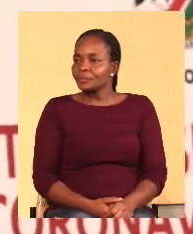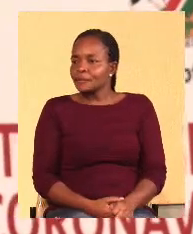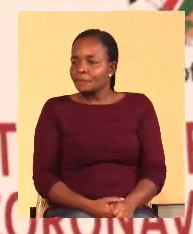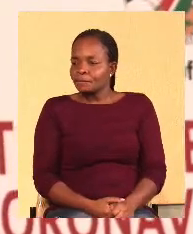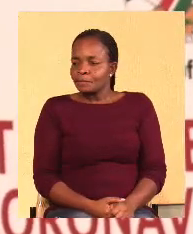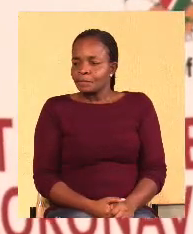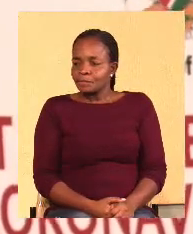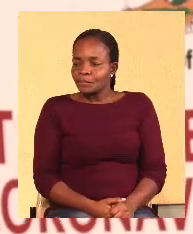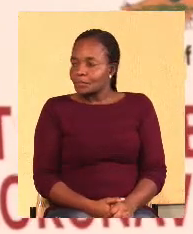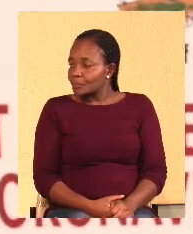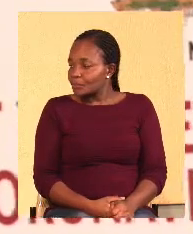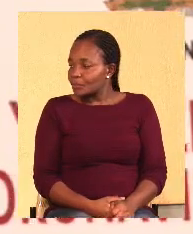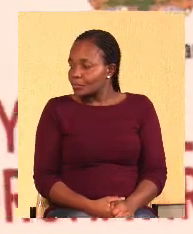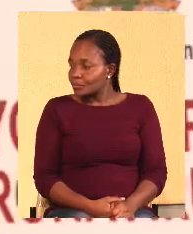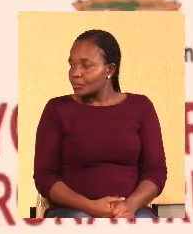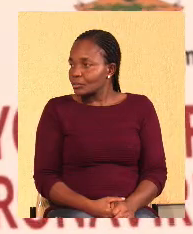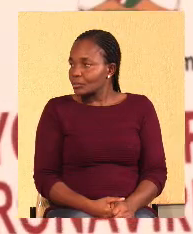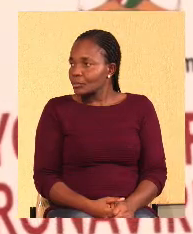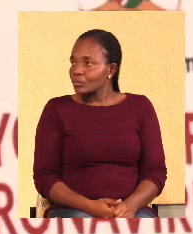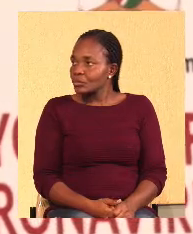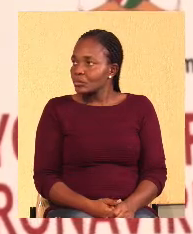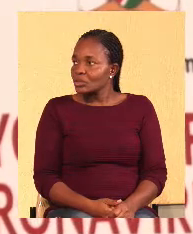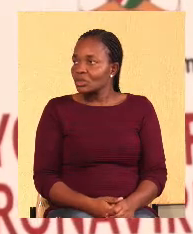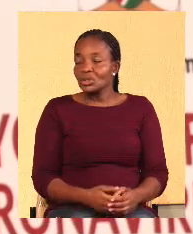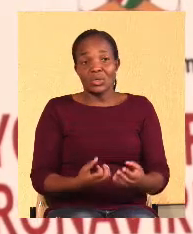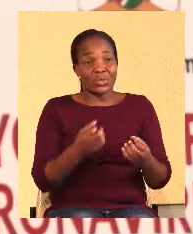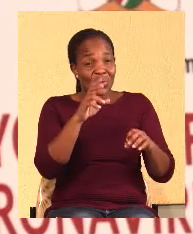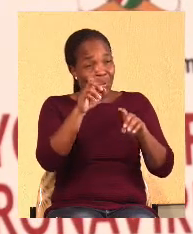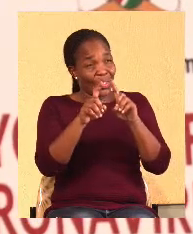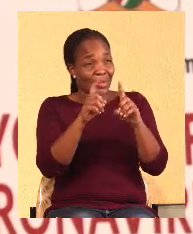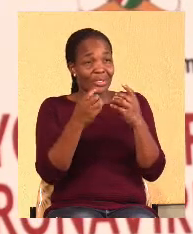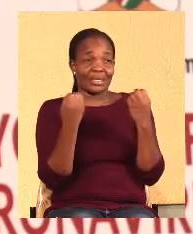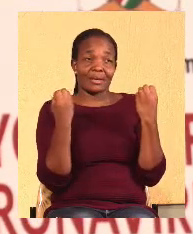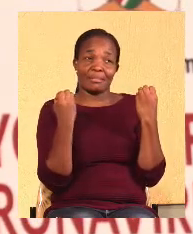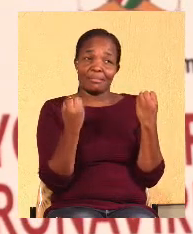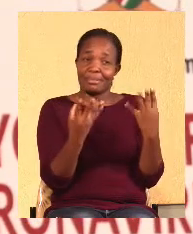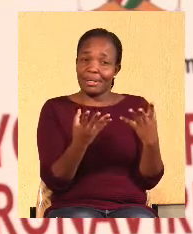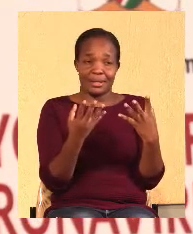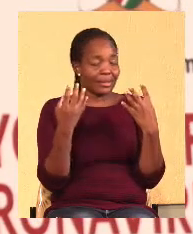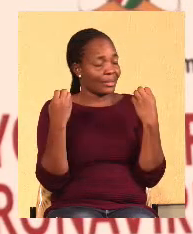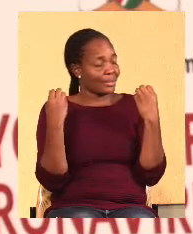those questions. So I'm discouraging everybody not to